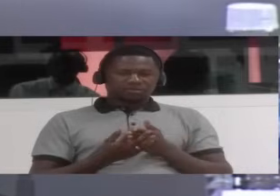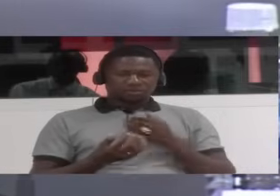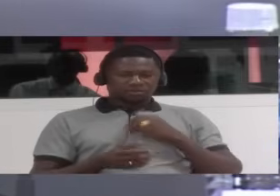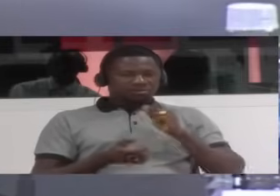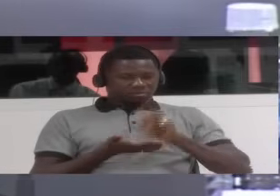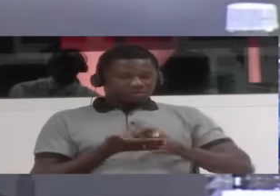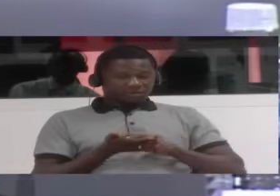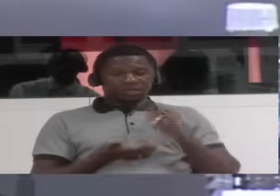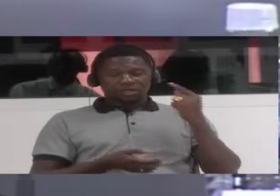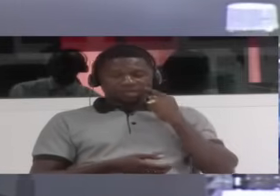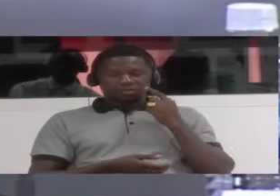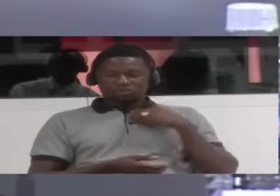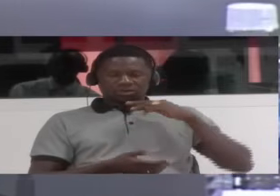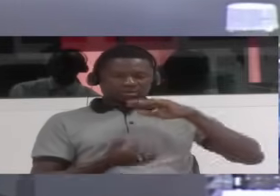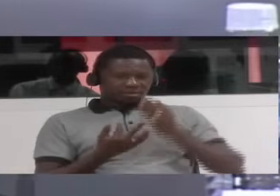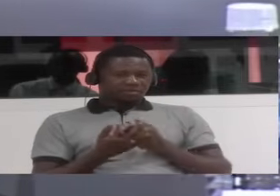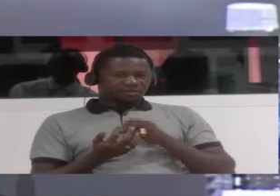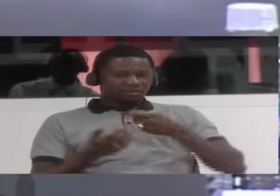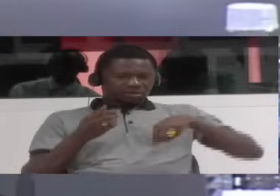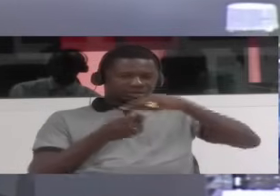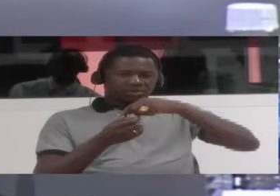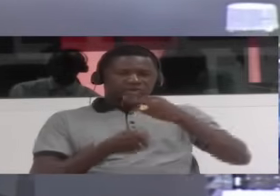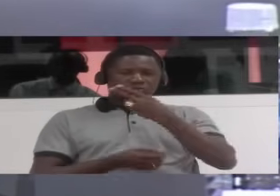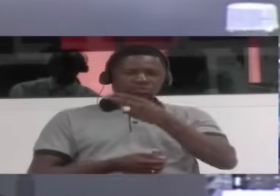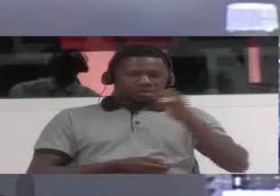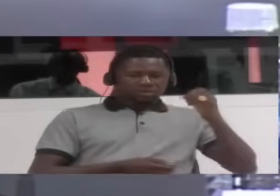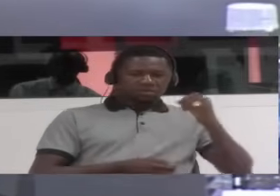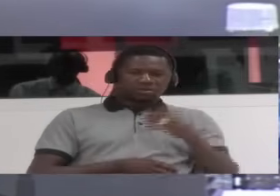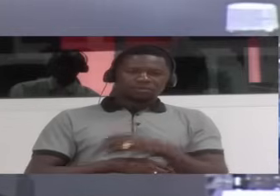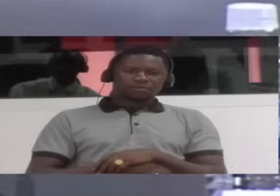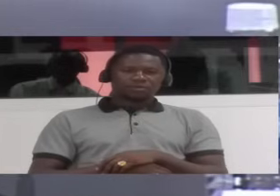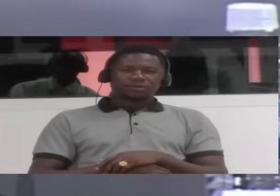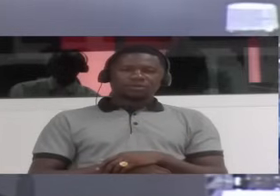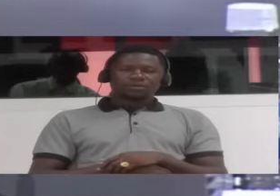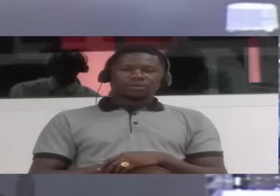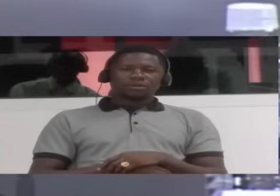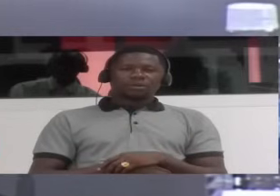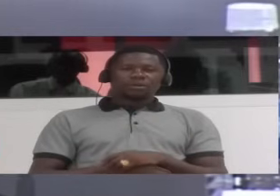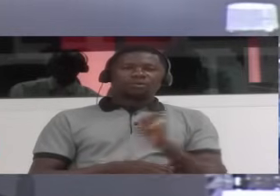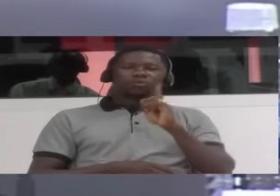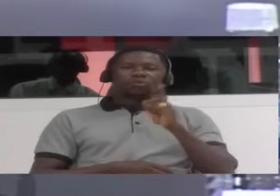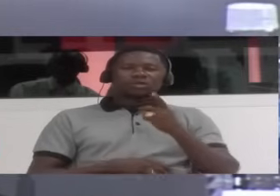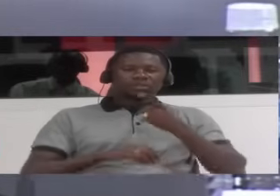that date, but I believe around 2000. So at what stage did this person